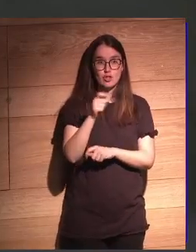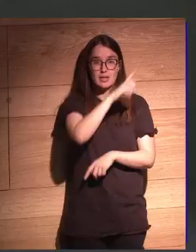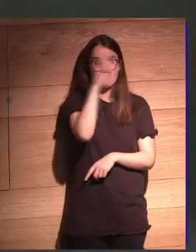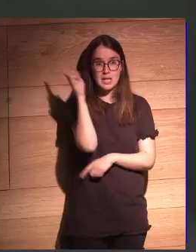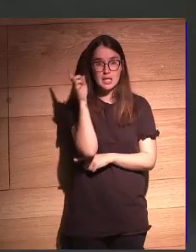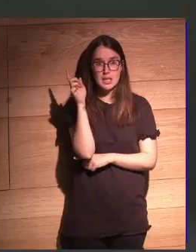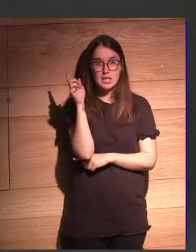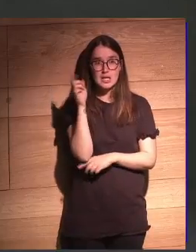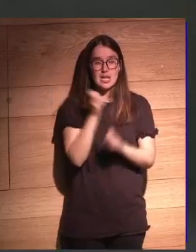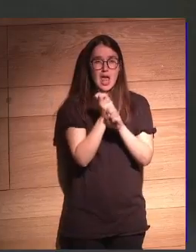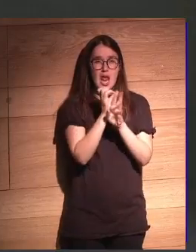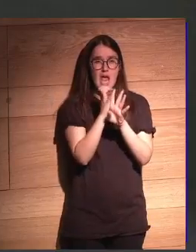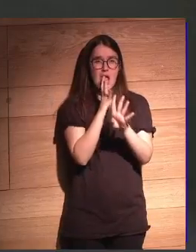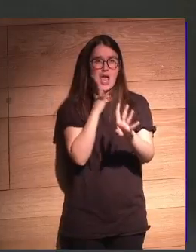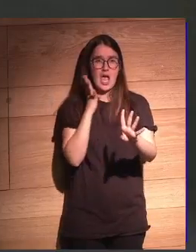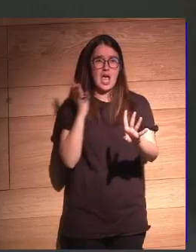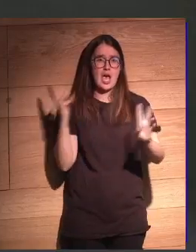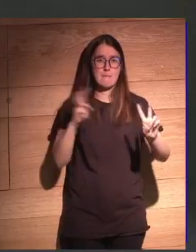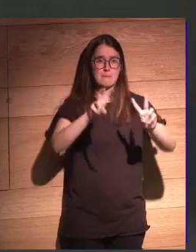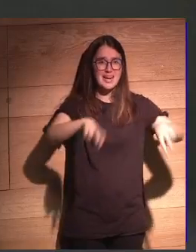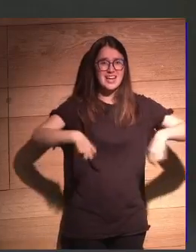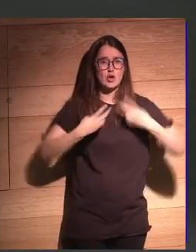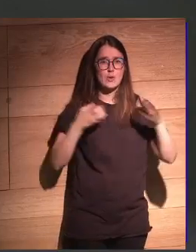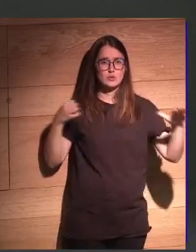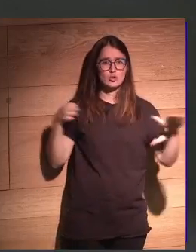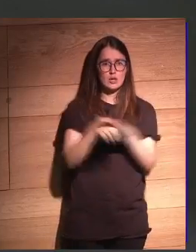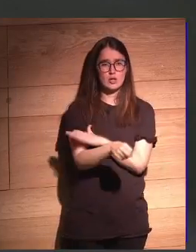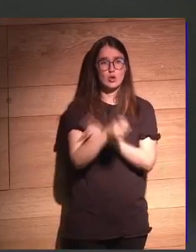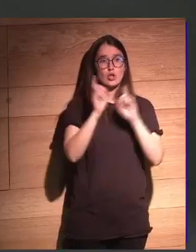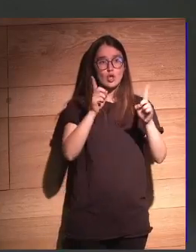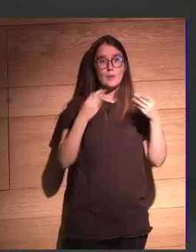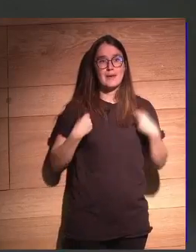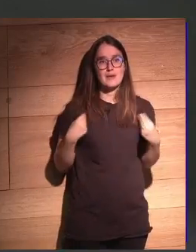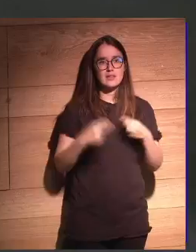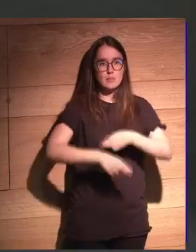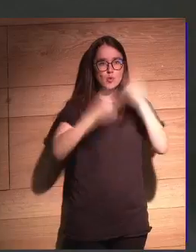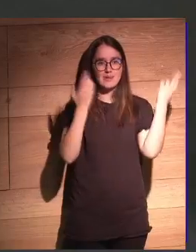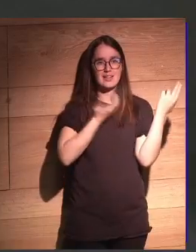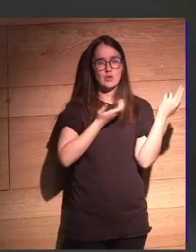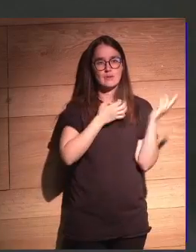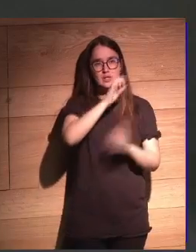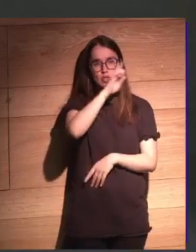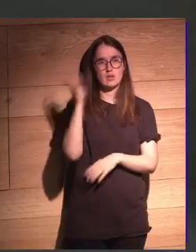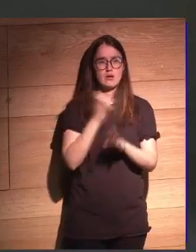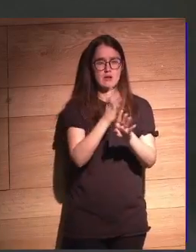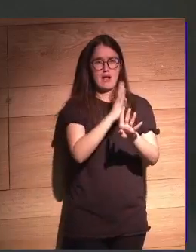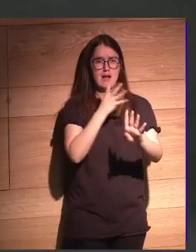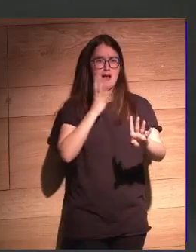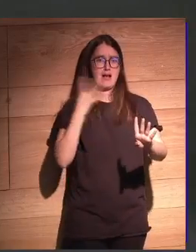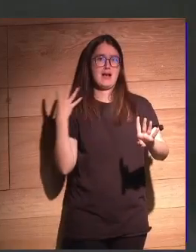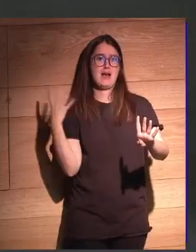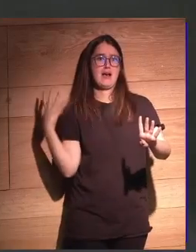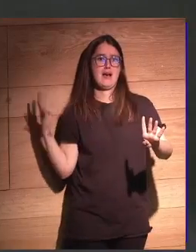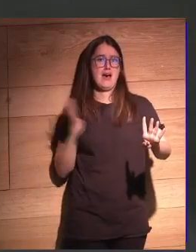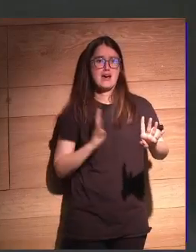dare to do this. I don't know if you know Palos de la Frontera, an area in Madrid. There were massive queues of people trying to